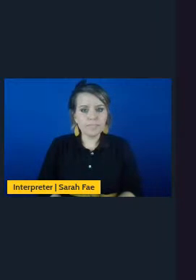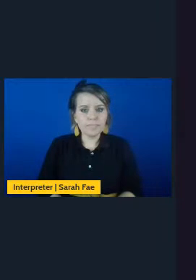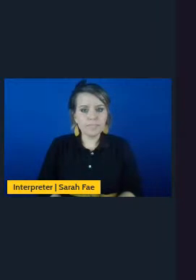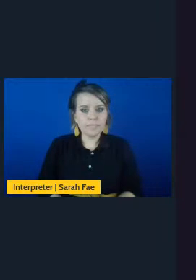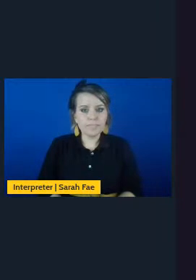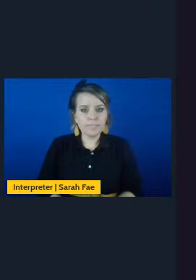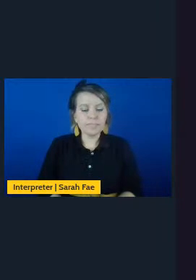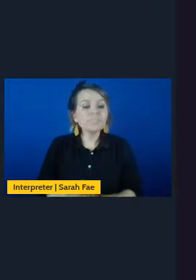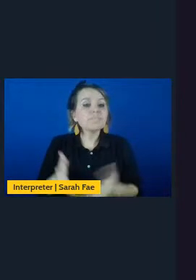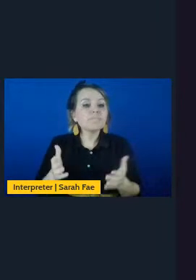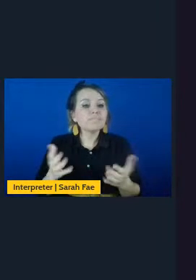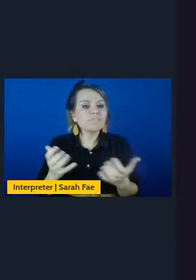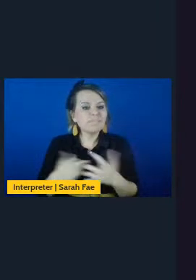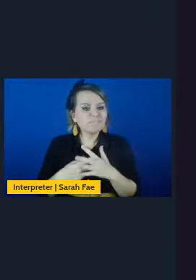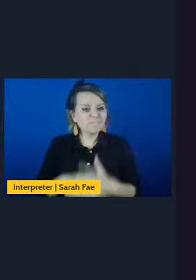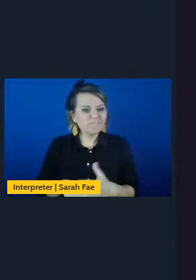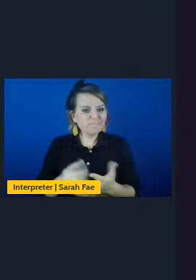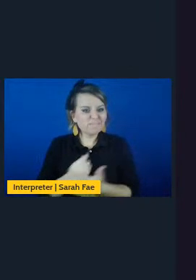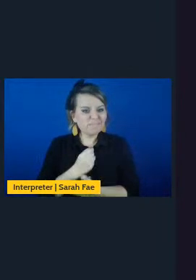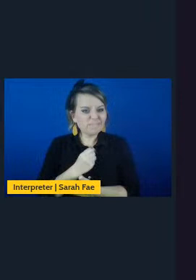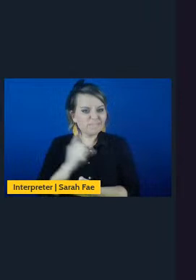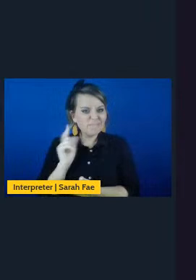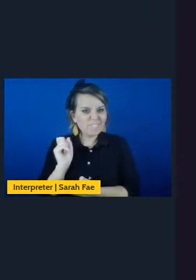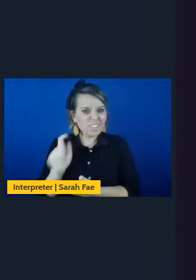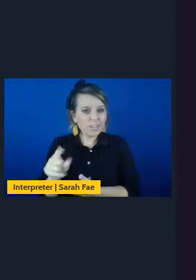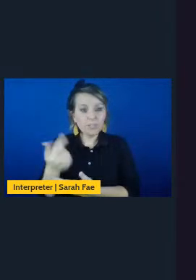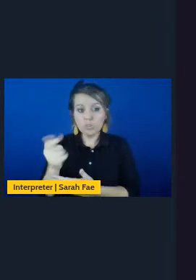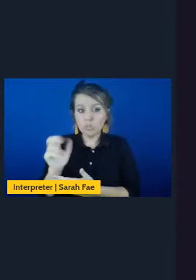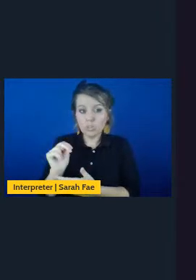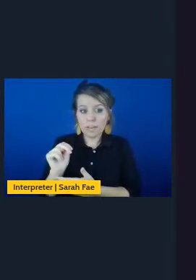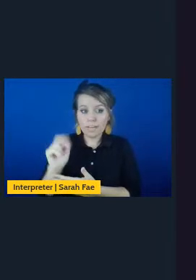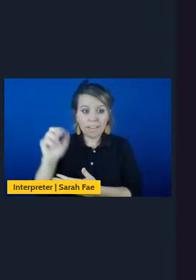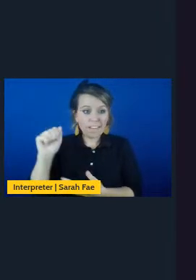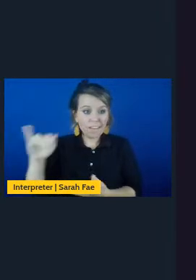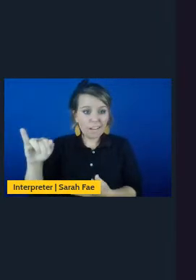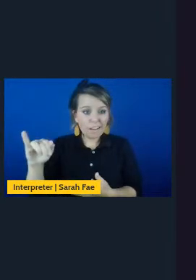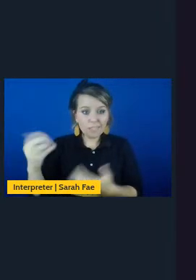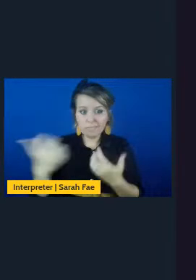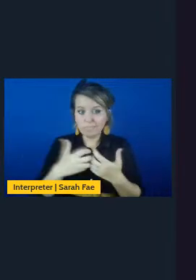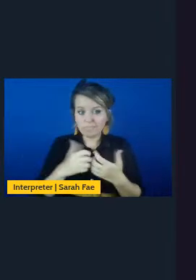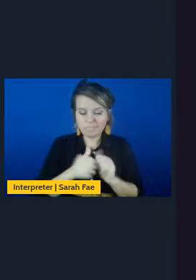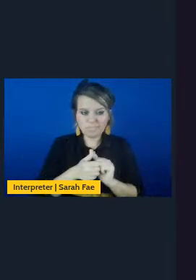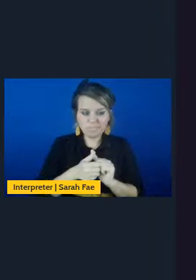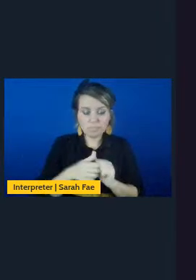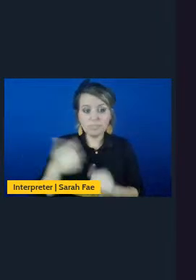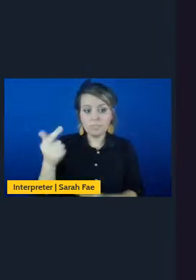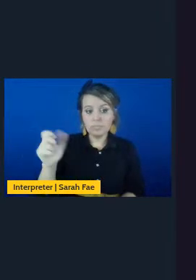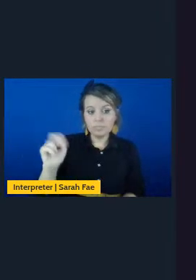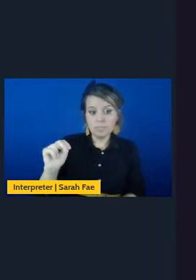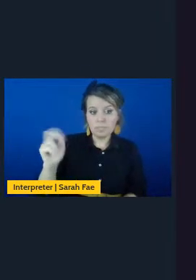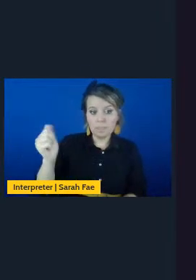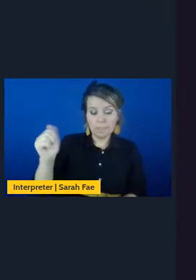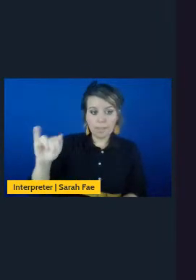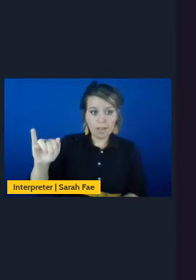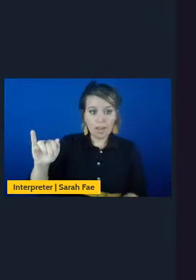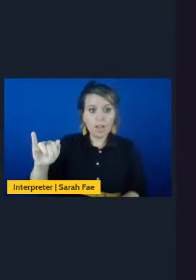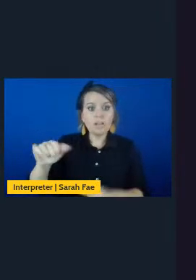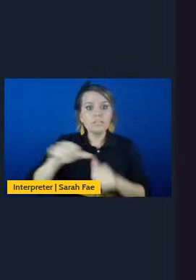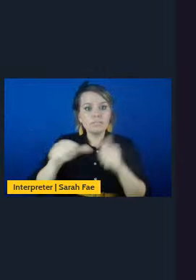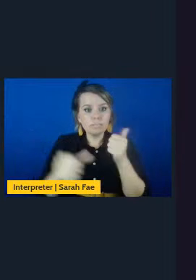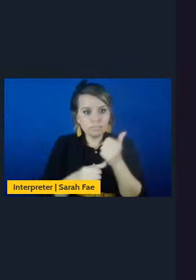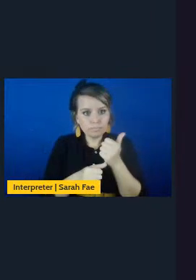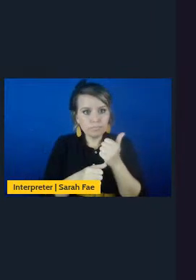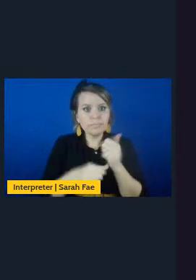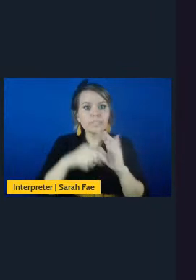Let us begin by asking, where does Gen AI fit in? Yes, Gen AI is a subset of deep learning, which is a subset of